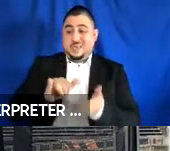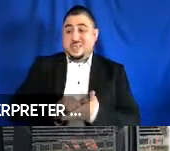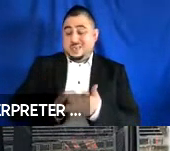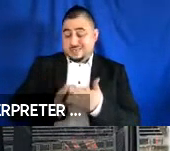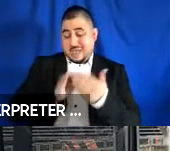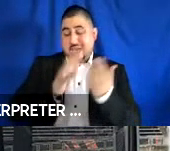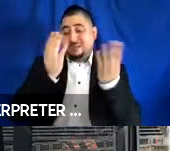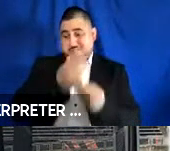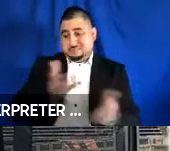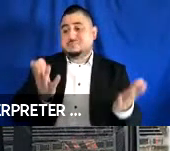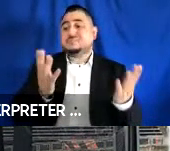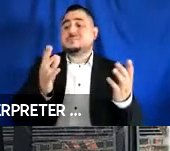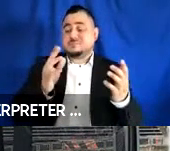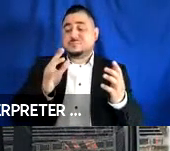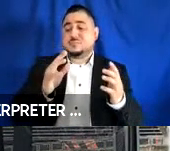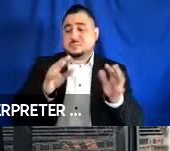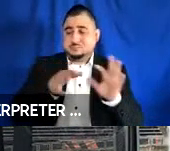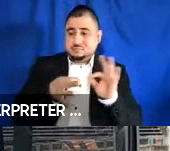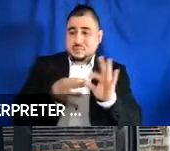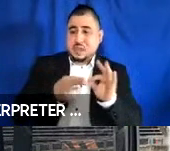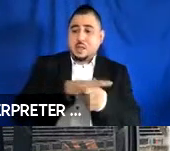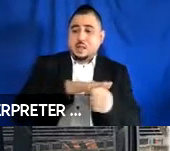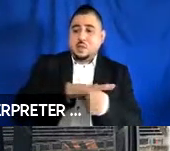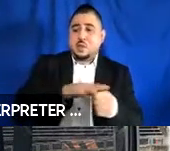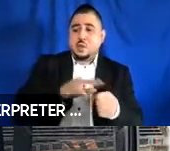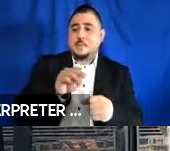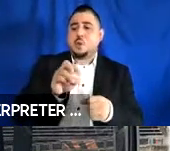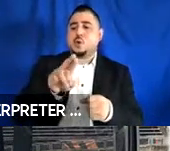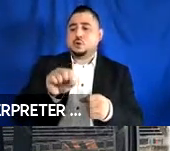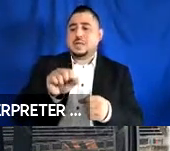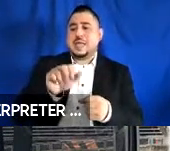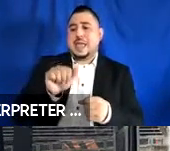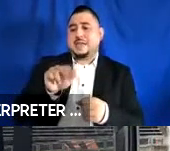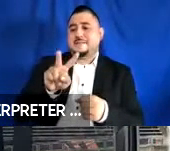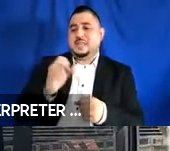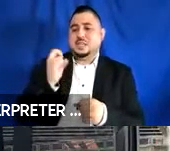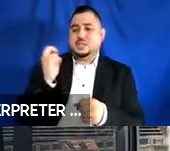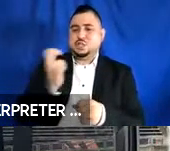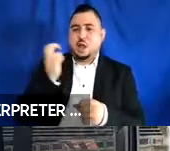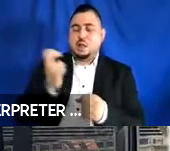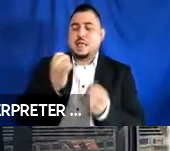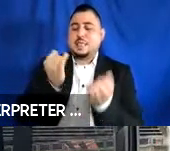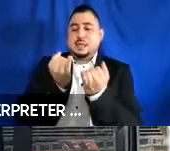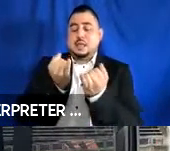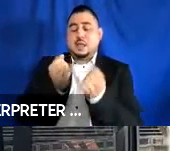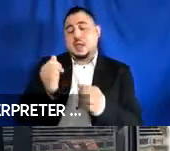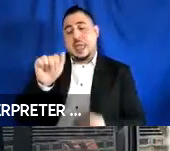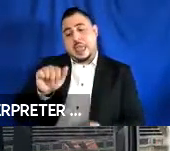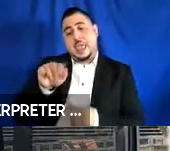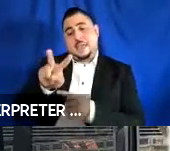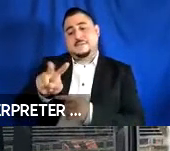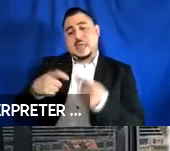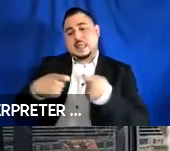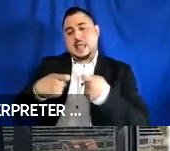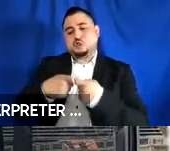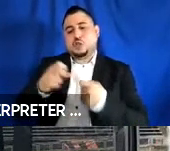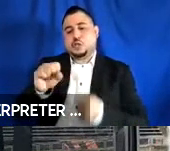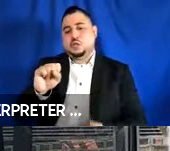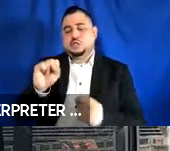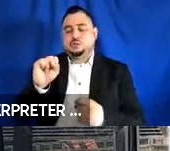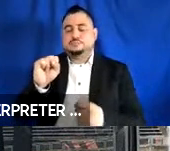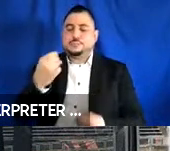given to participants on the Local Motors Ollie AV shuttle, which is an autonomous electric shuttle.